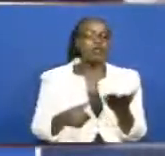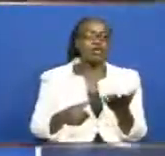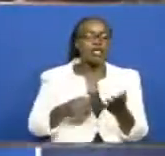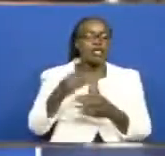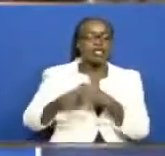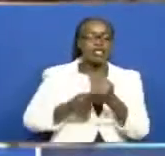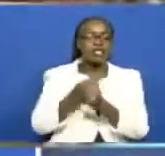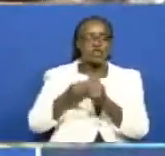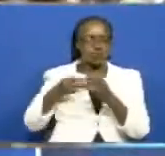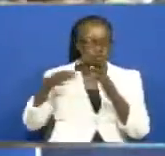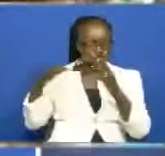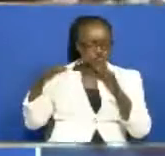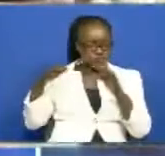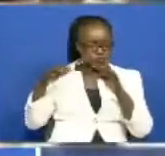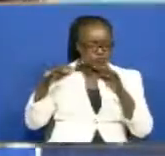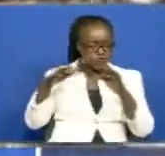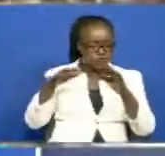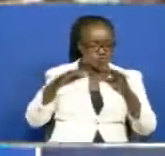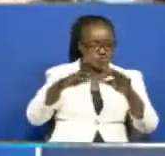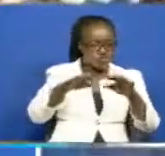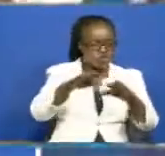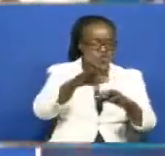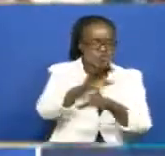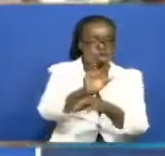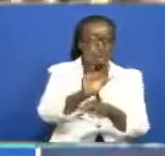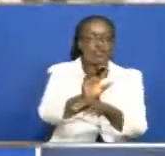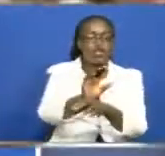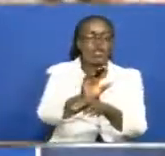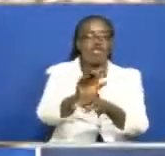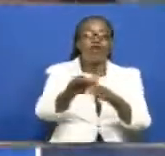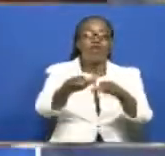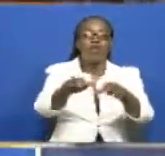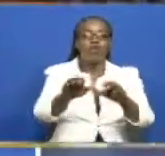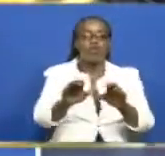at the church, which also hosts a tomb bearing the remains